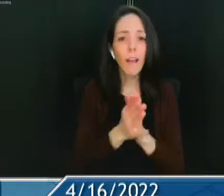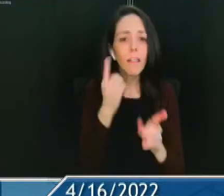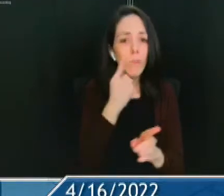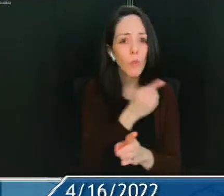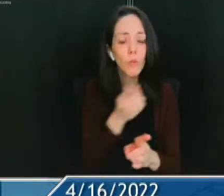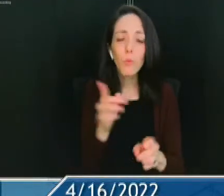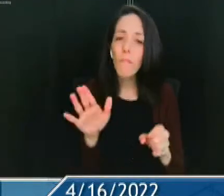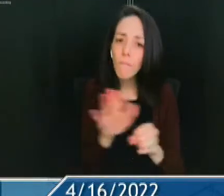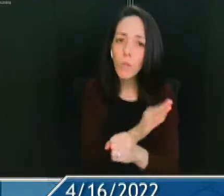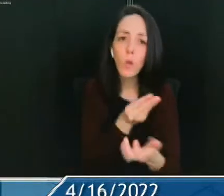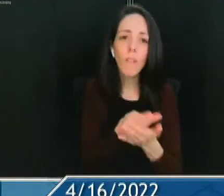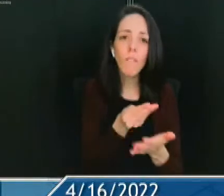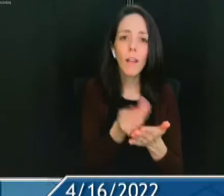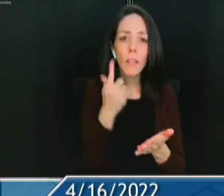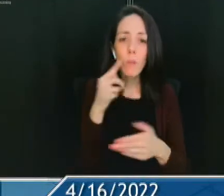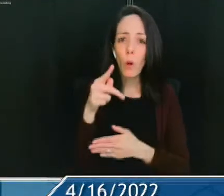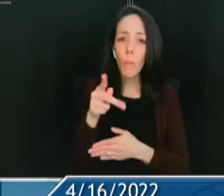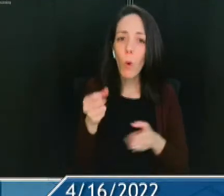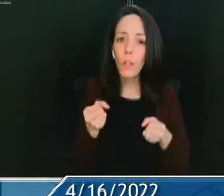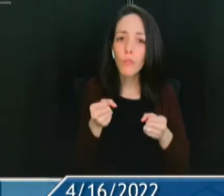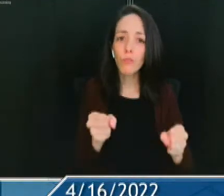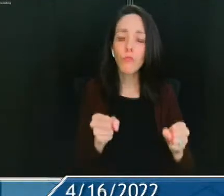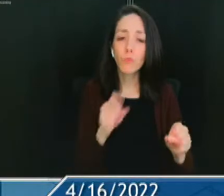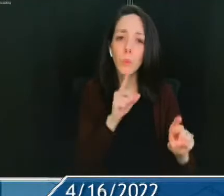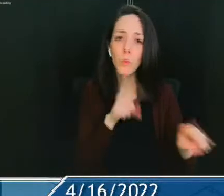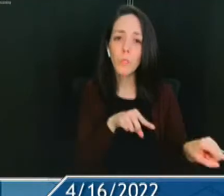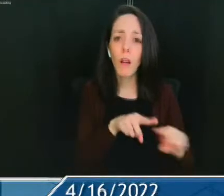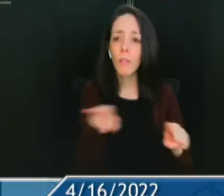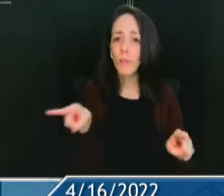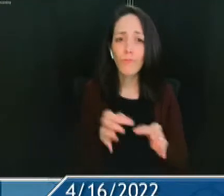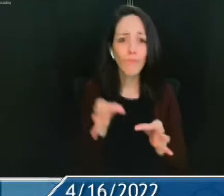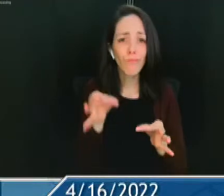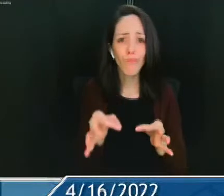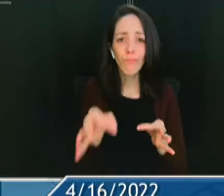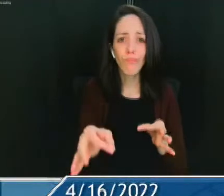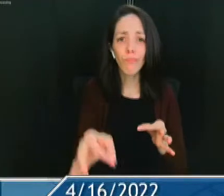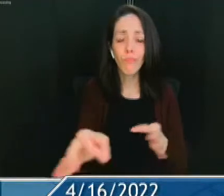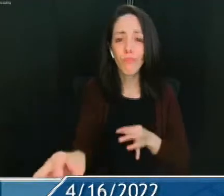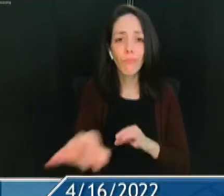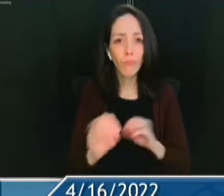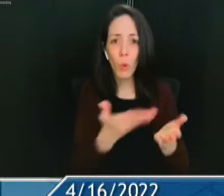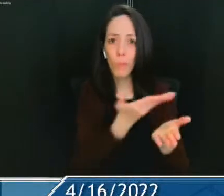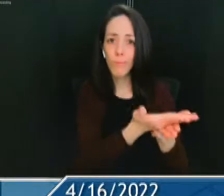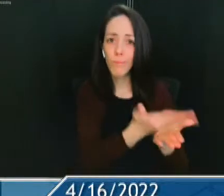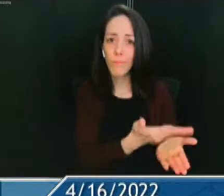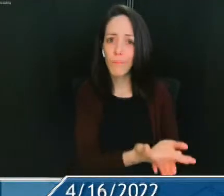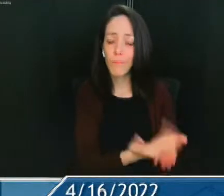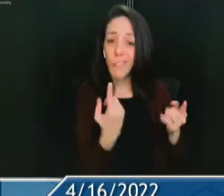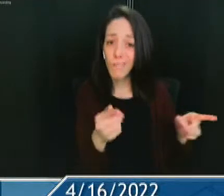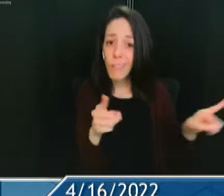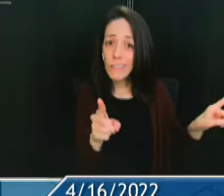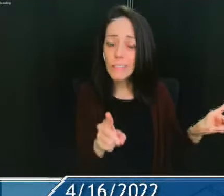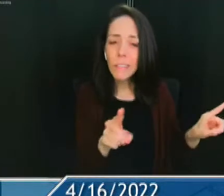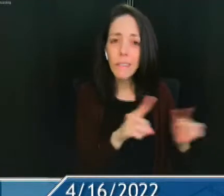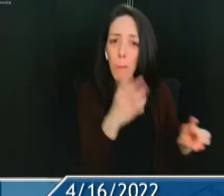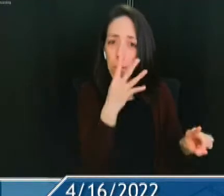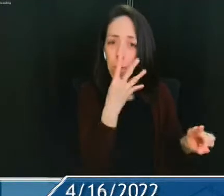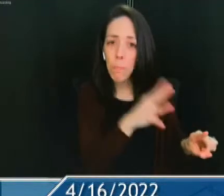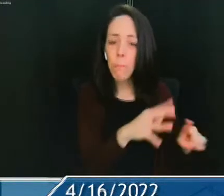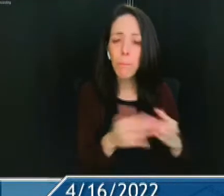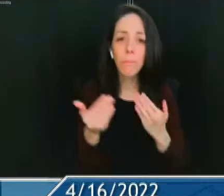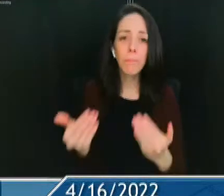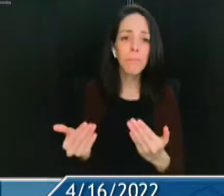Portland Street Response, which you chose to delay without evidence of Portland Street Response effectiveness. That effectiveness has been obtained by